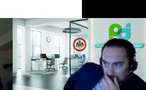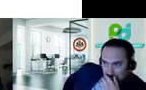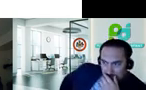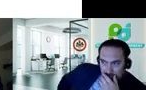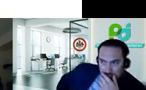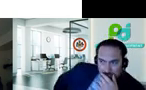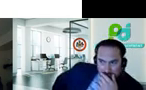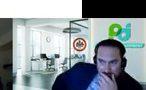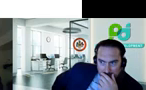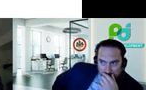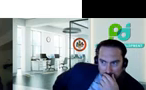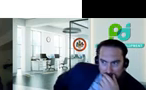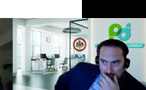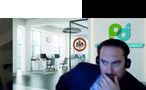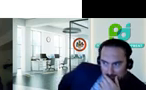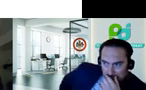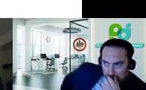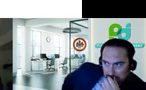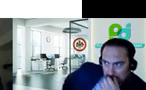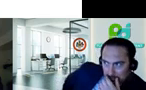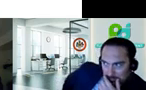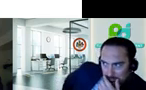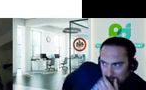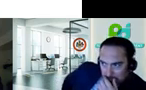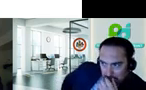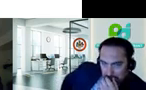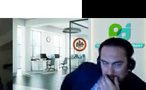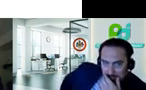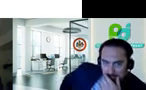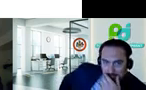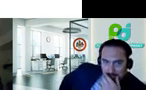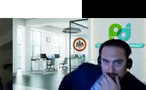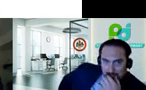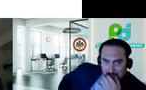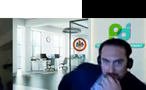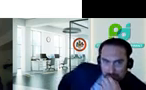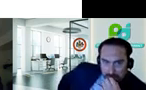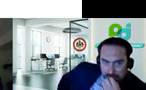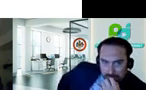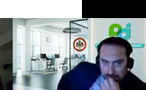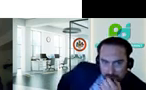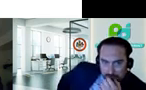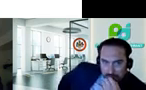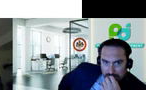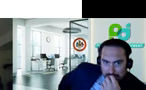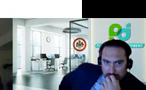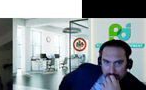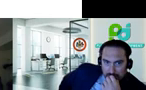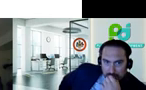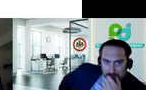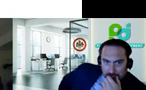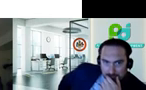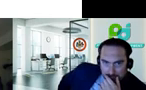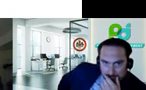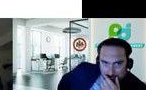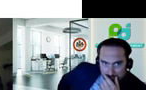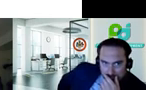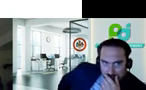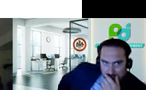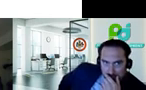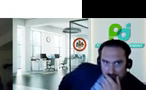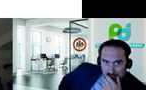homeowners from, you know, selling their properties individually and having those properties put to a use that's permitted